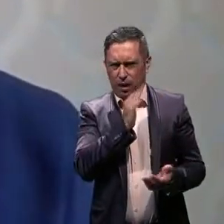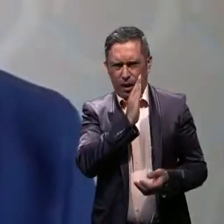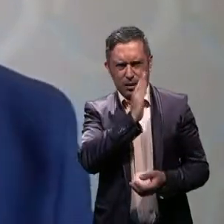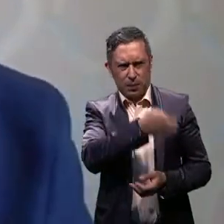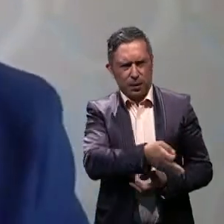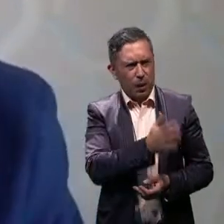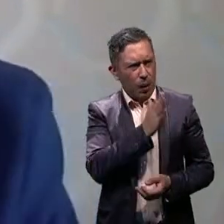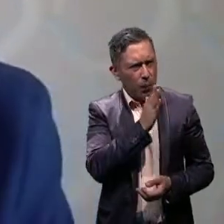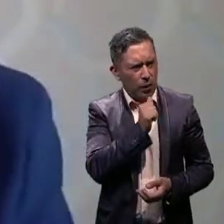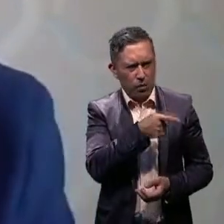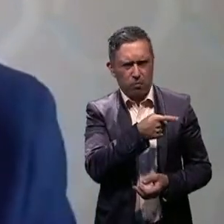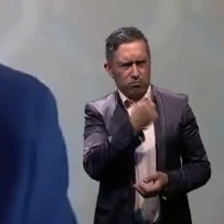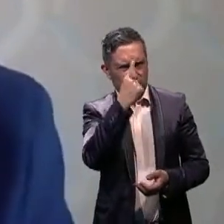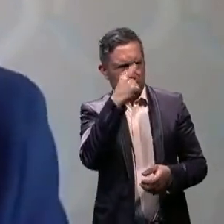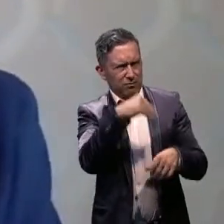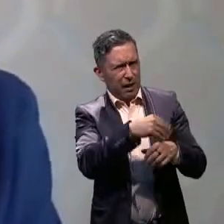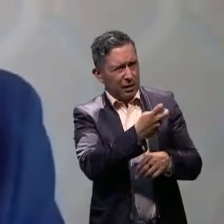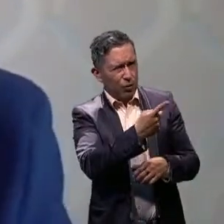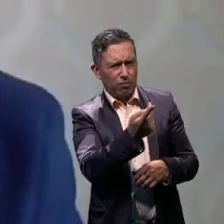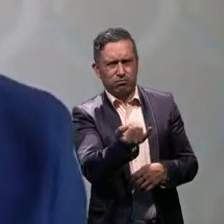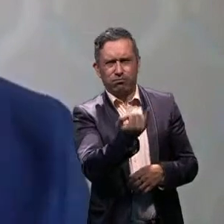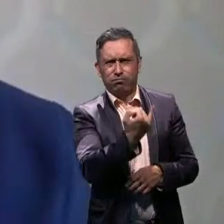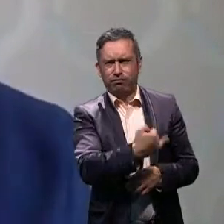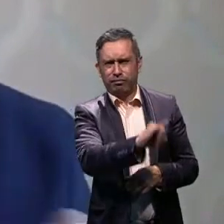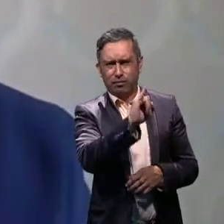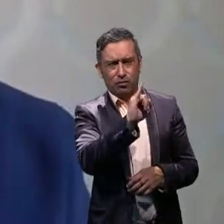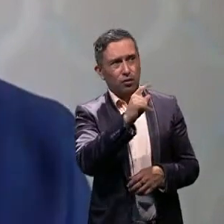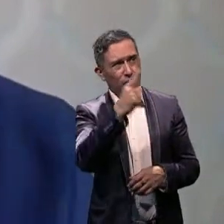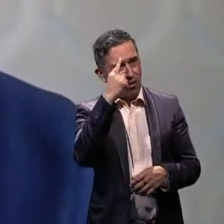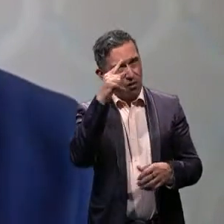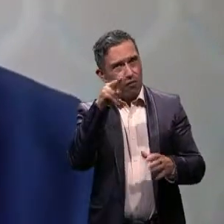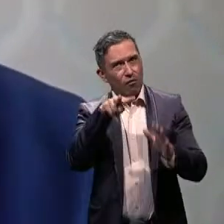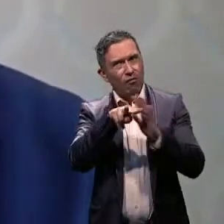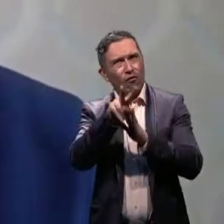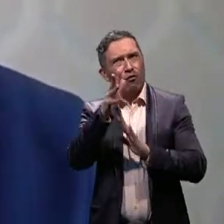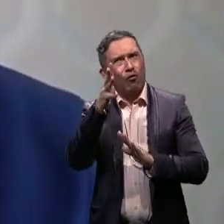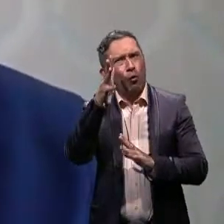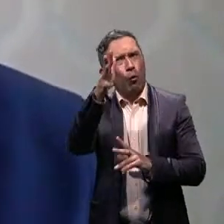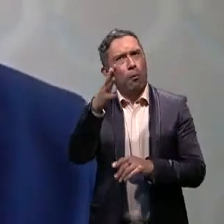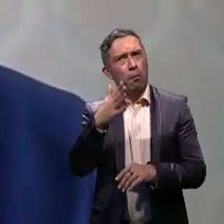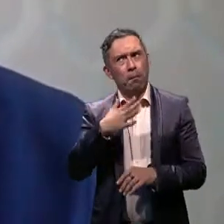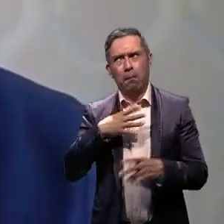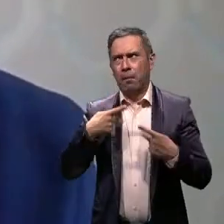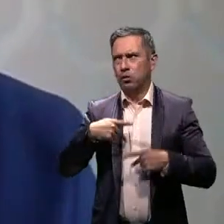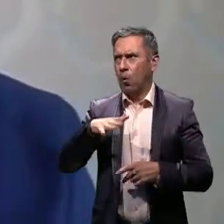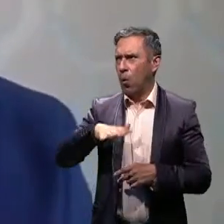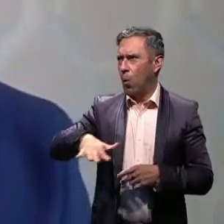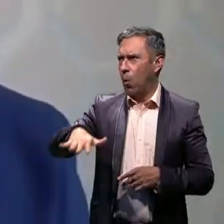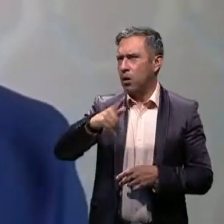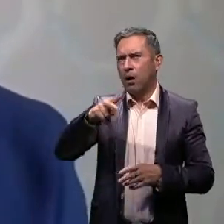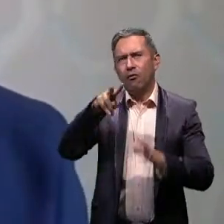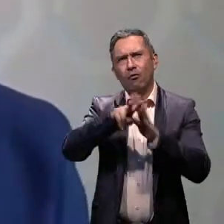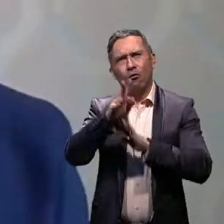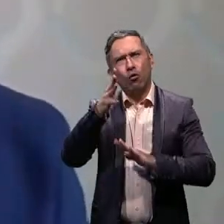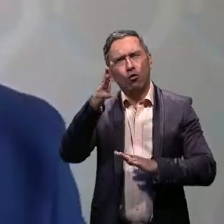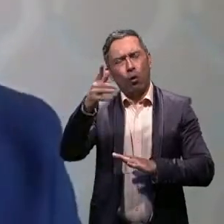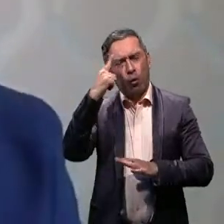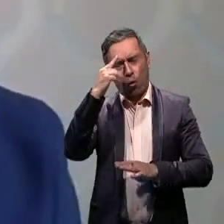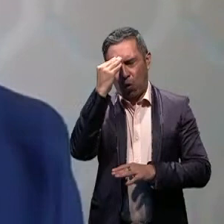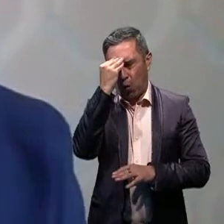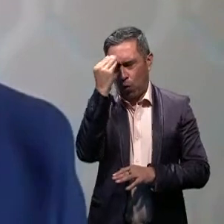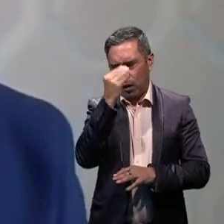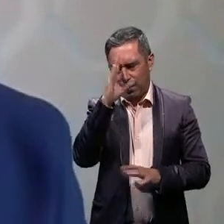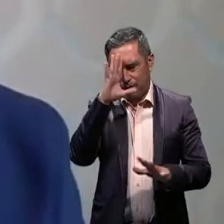not possible, because it's absurd, because it is terrible how the future is going to be with this candidate in